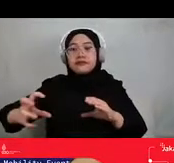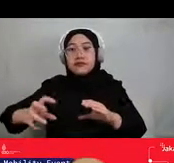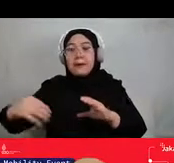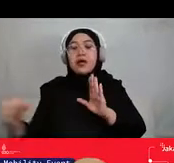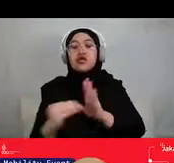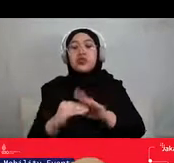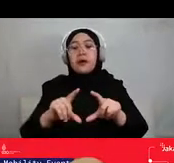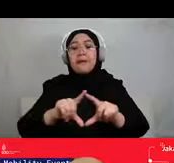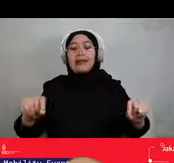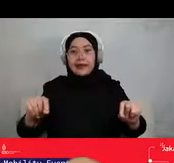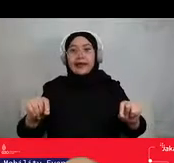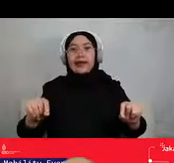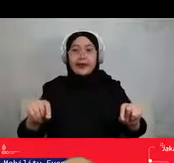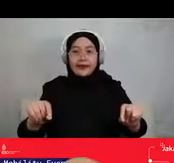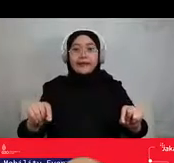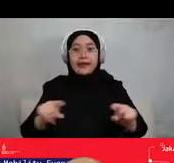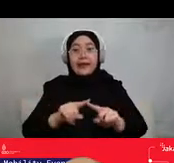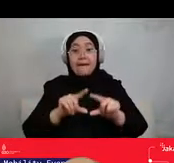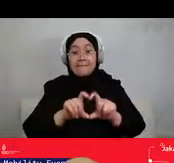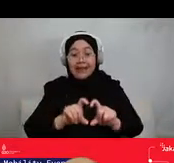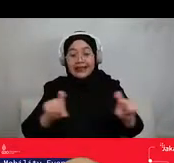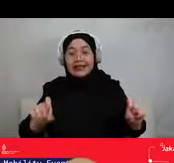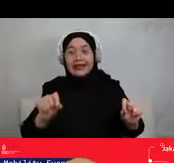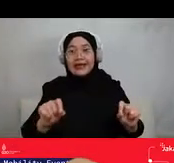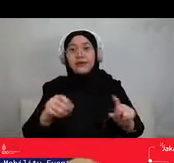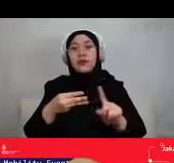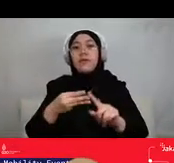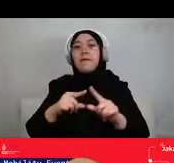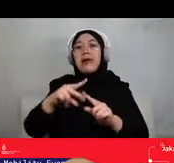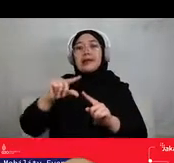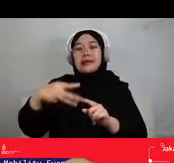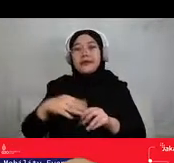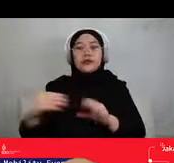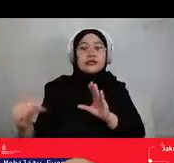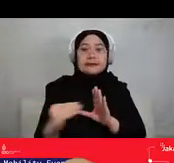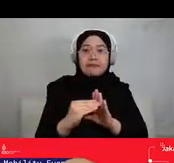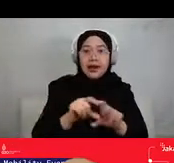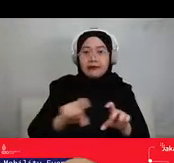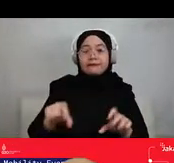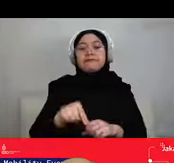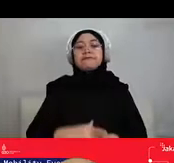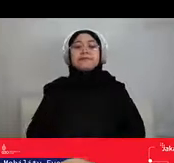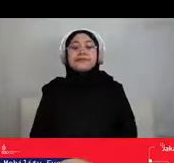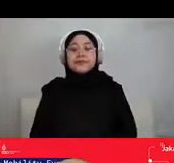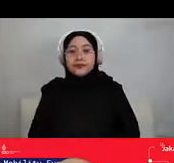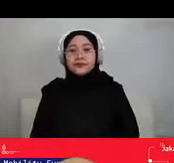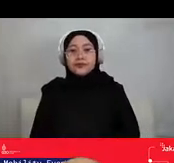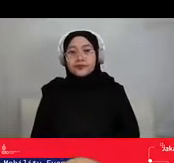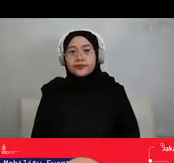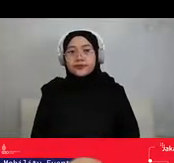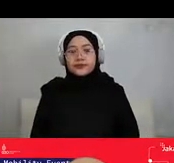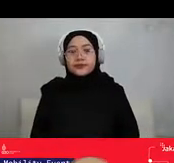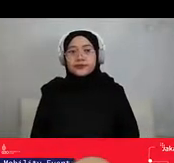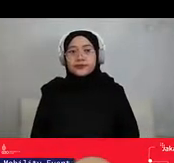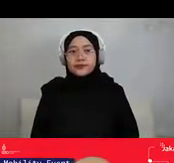to take care of the transients, and so that you can actually size the fuel cell smaller, thereby reducing the cost as well as